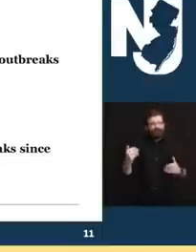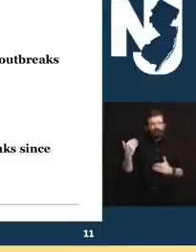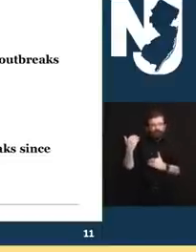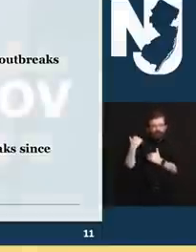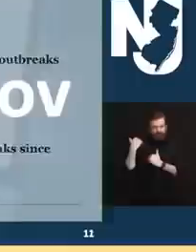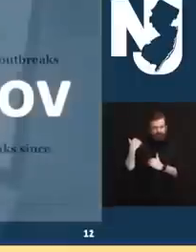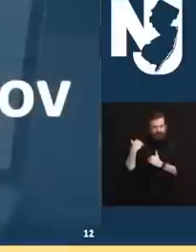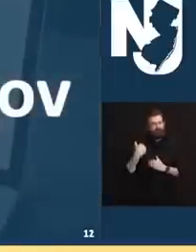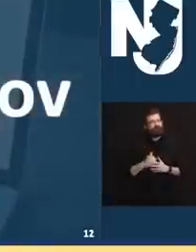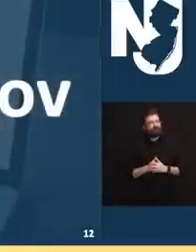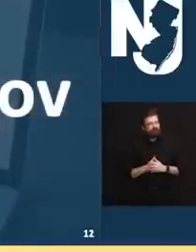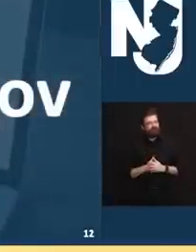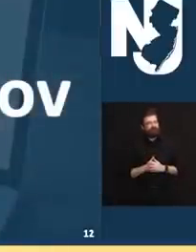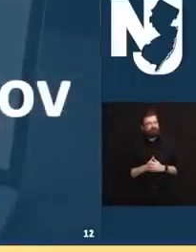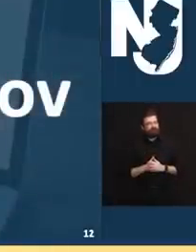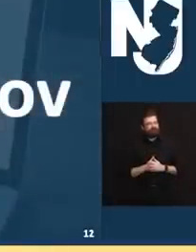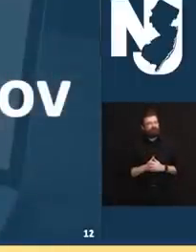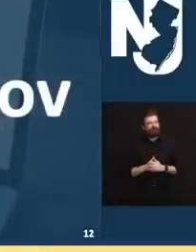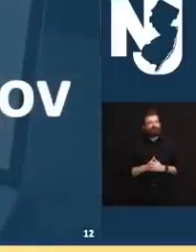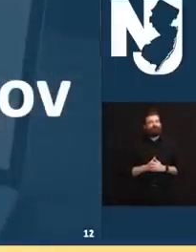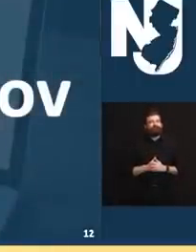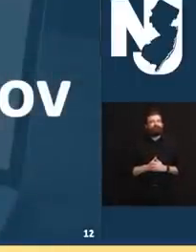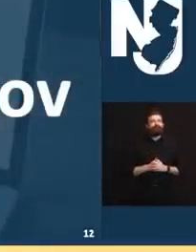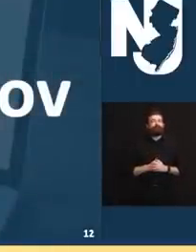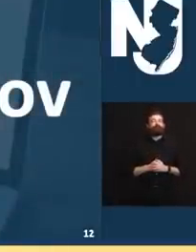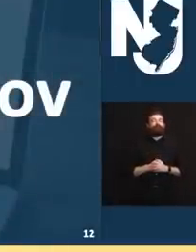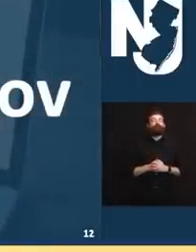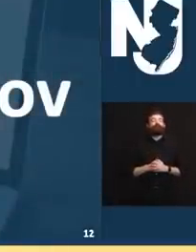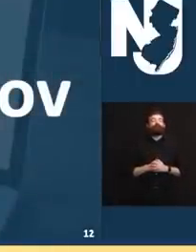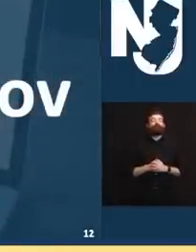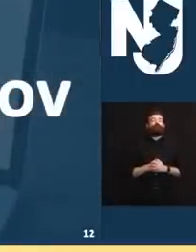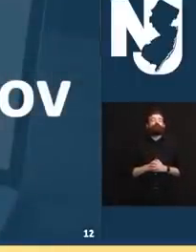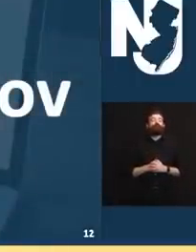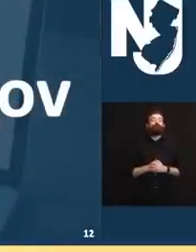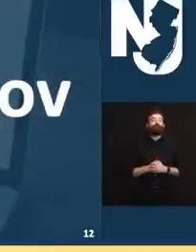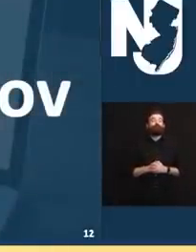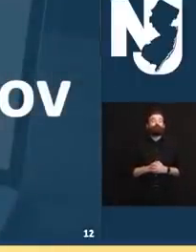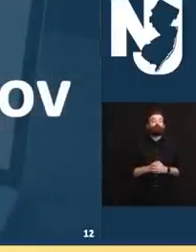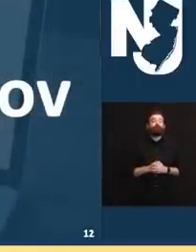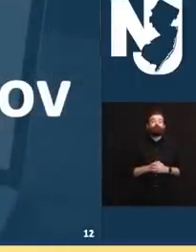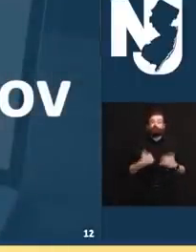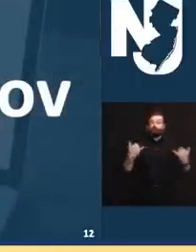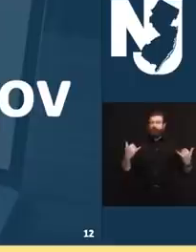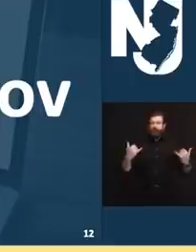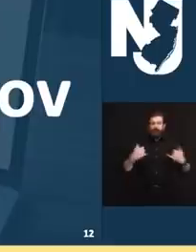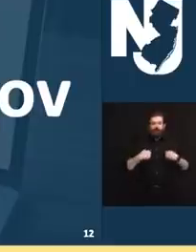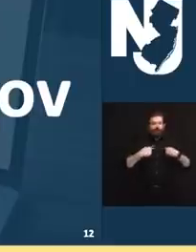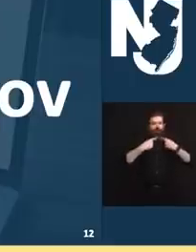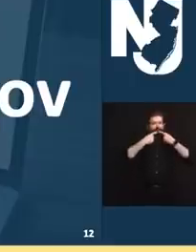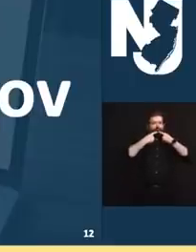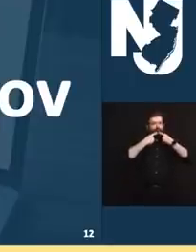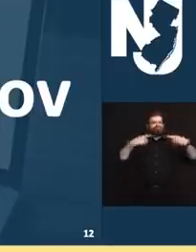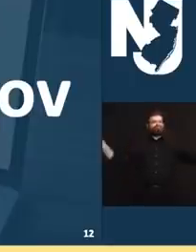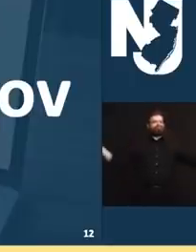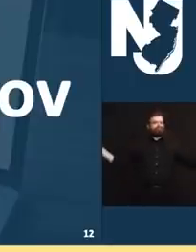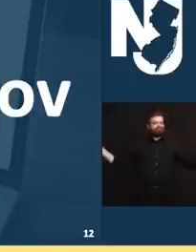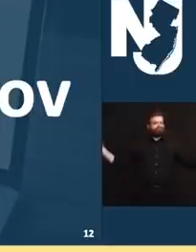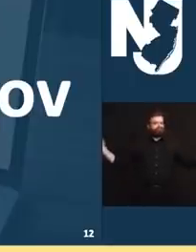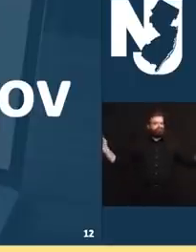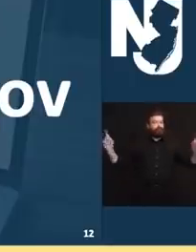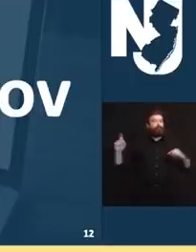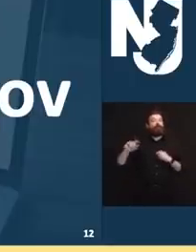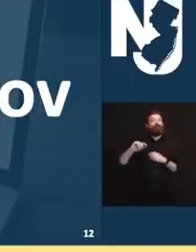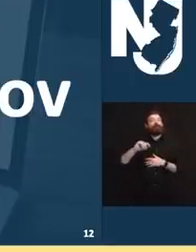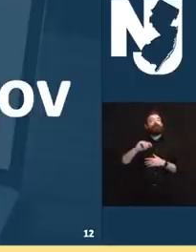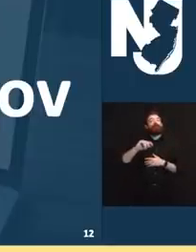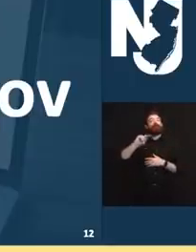Before we run through the overnight numbers, I'm pleased to announce that earlier today, the New Jersey Hospital Association